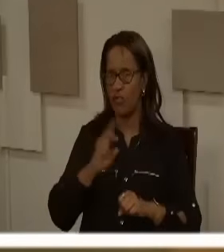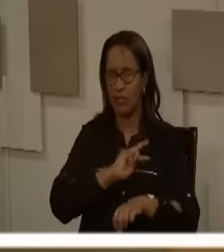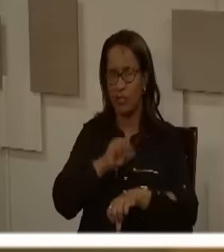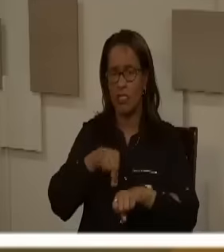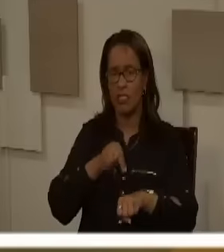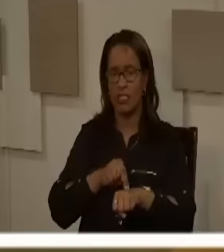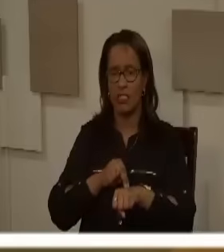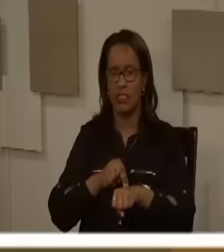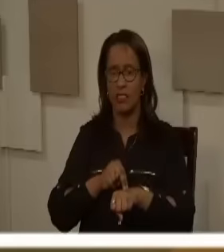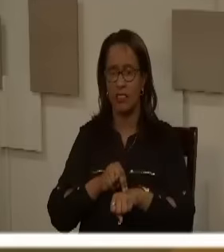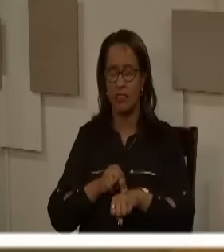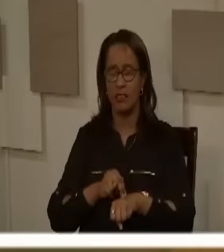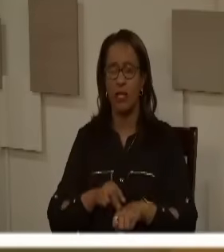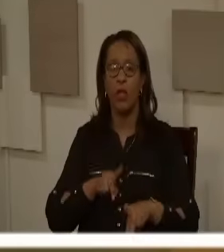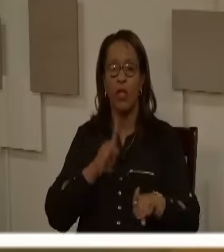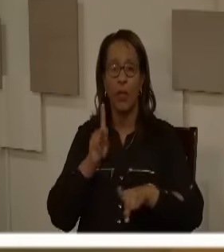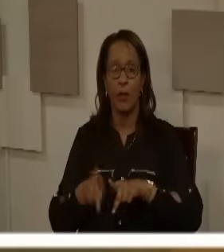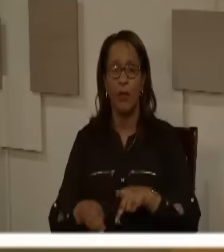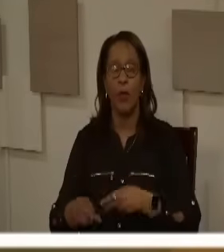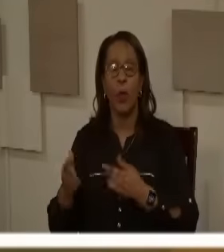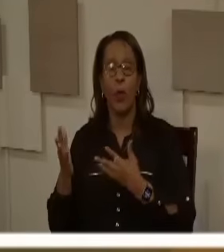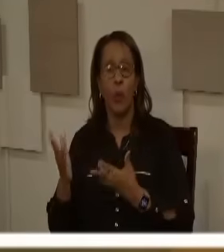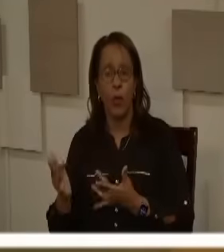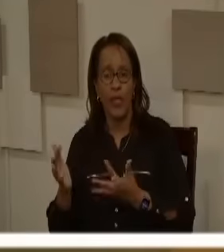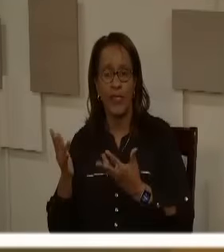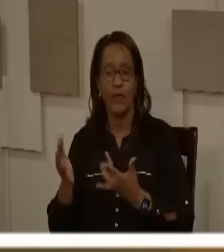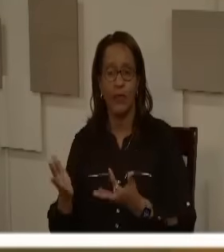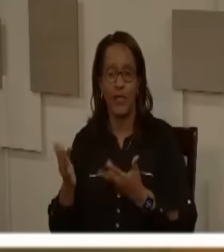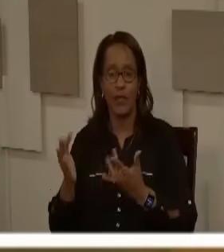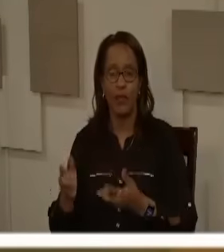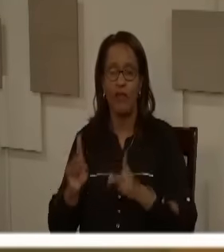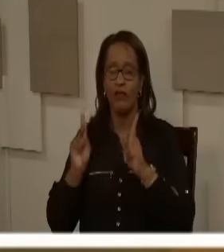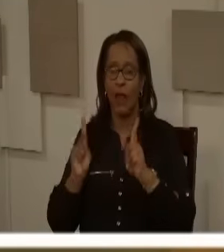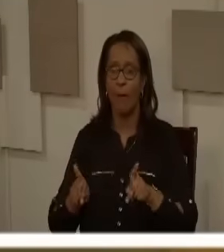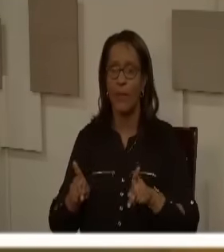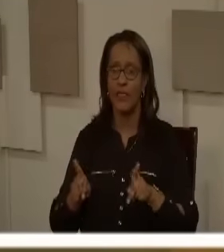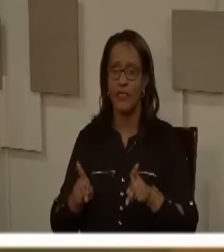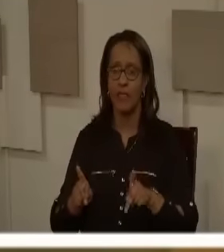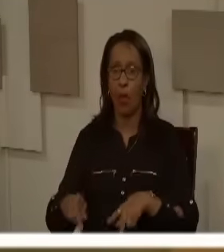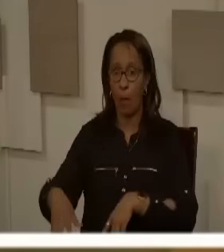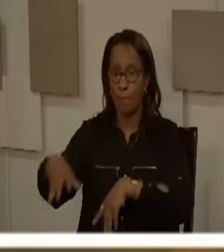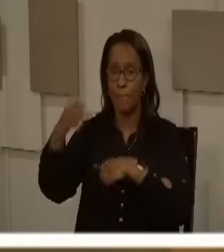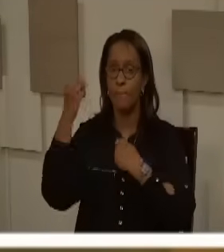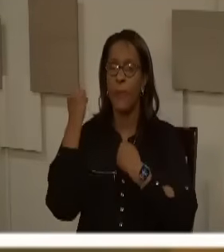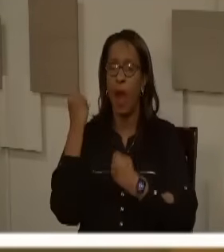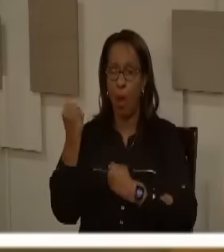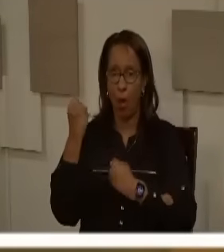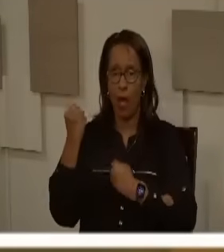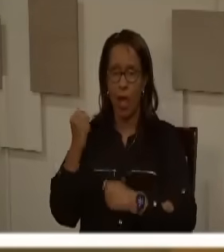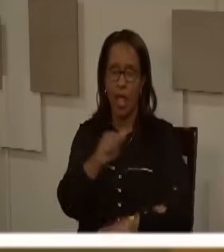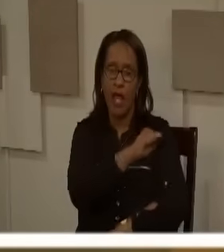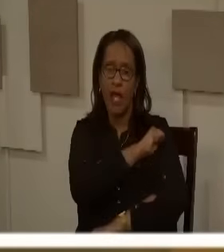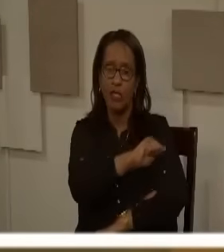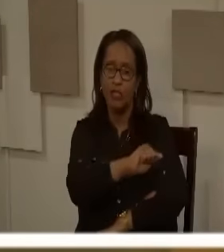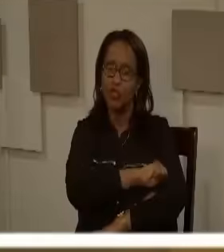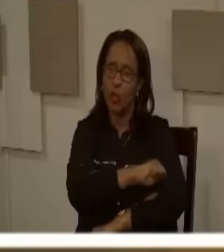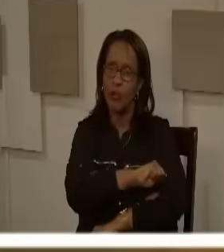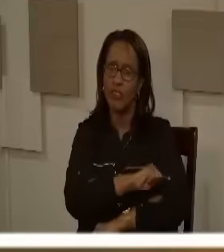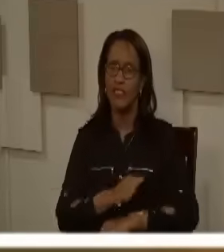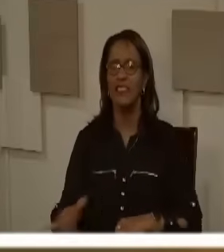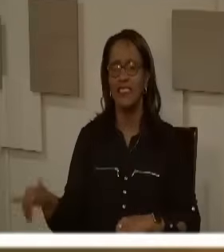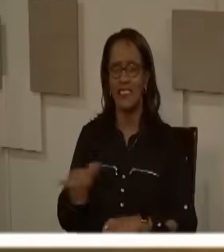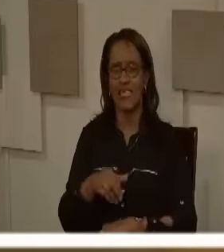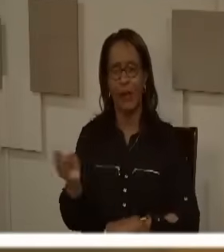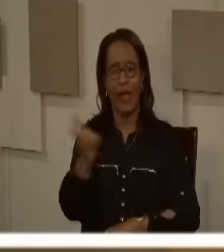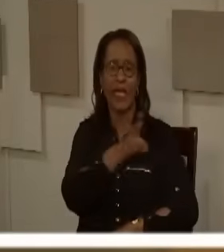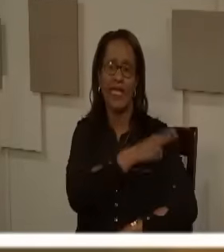the expectation was. A Messiah of power, a military man of might. That's what they're expecting.